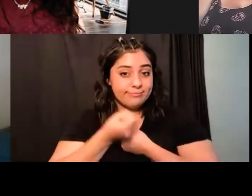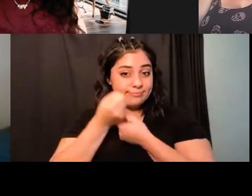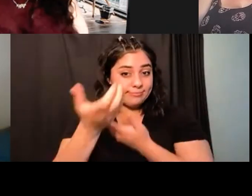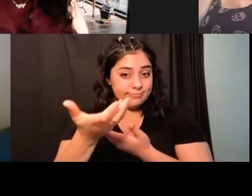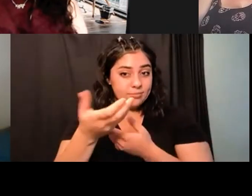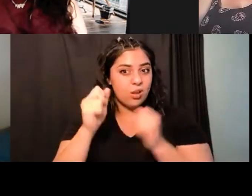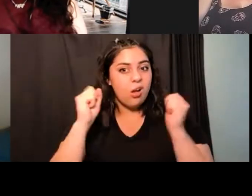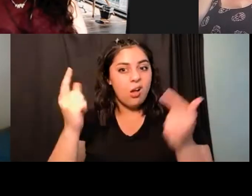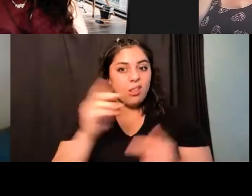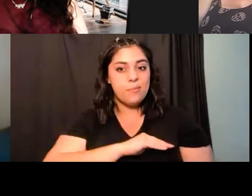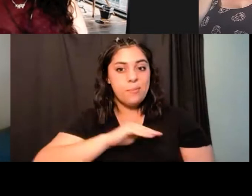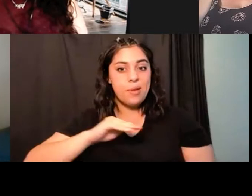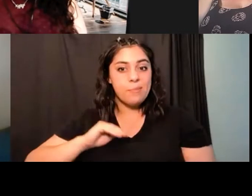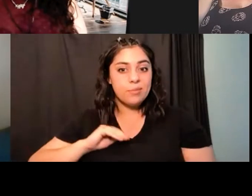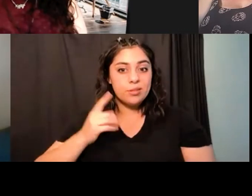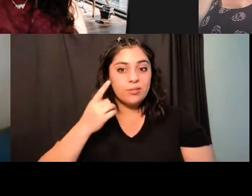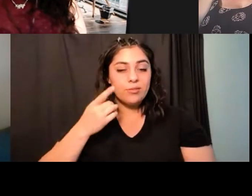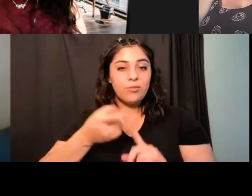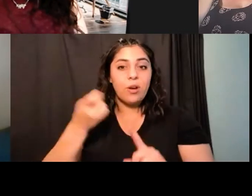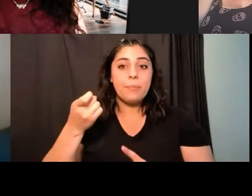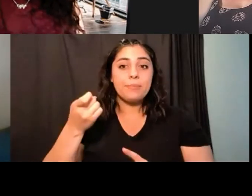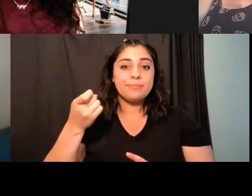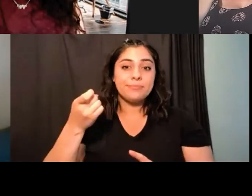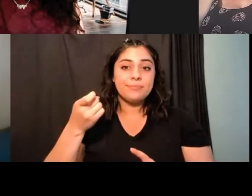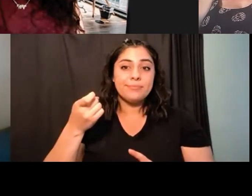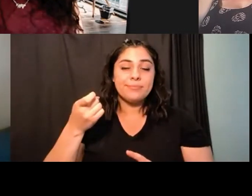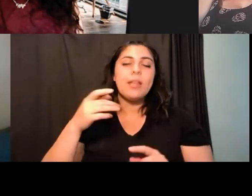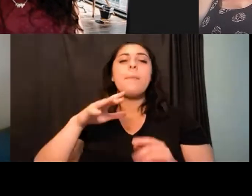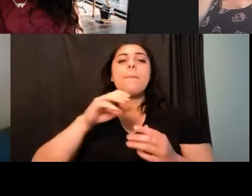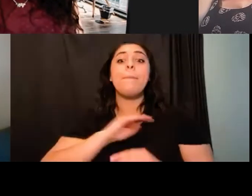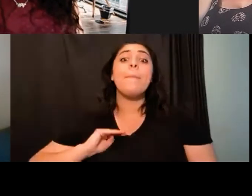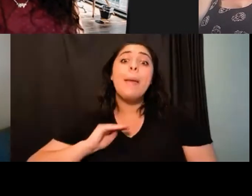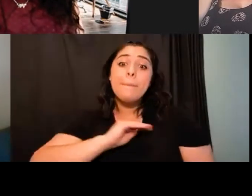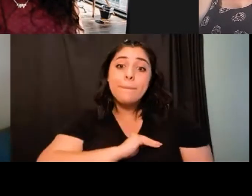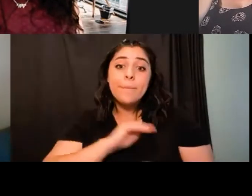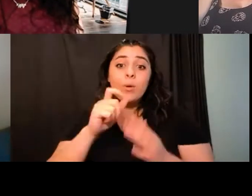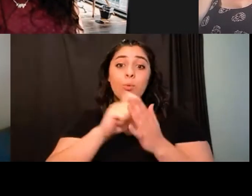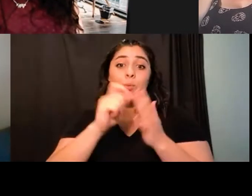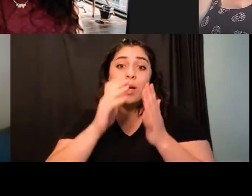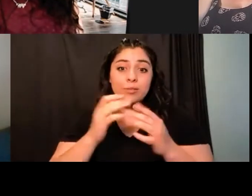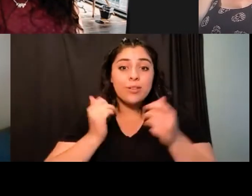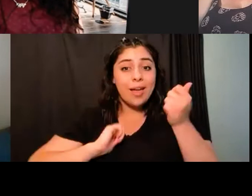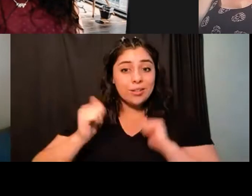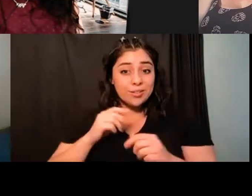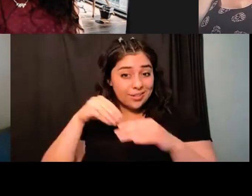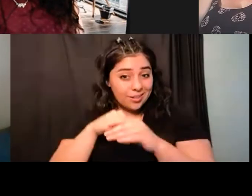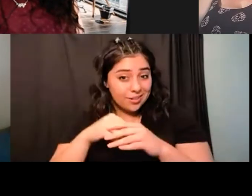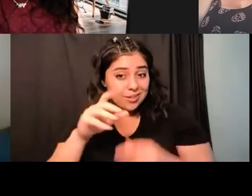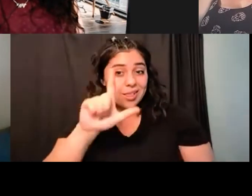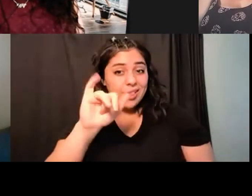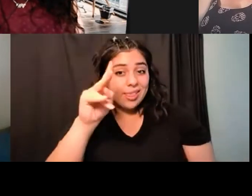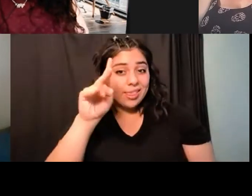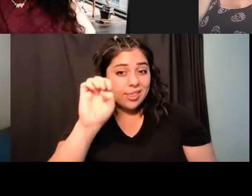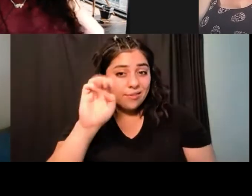are all members of the cast. They're all co-writers and actresses in the show Live Big